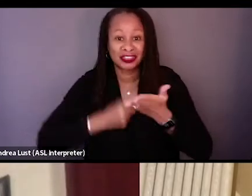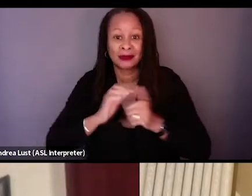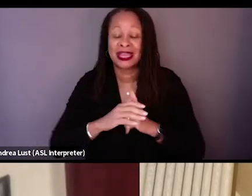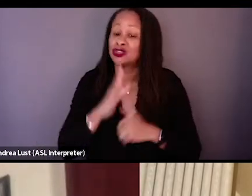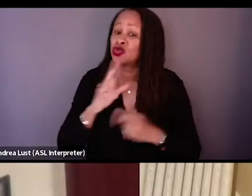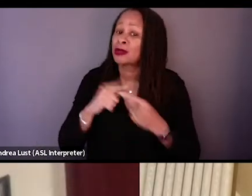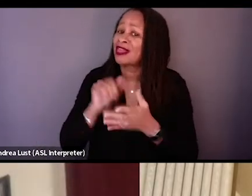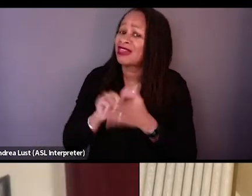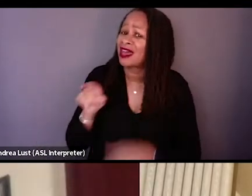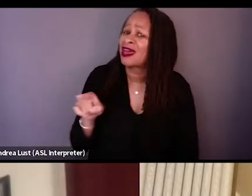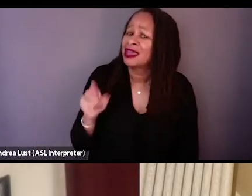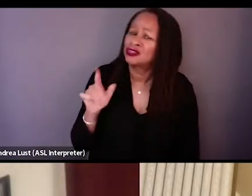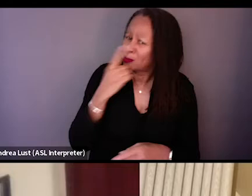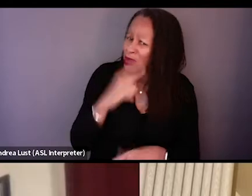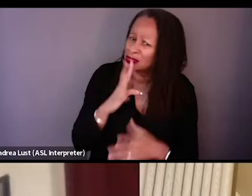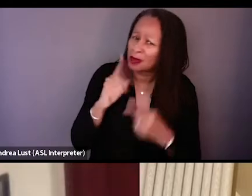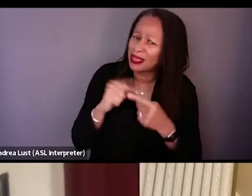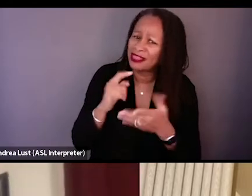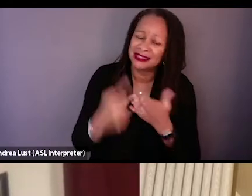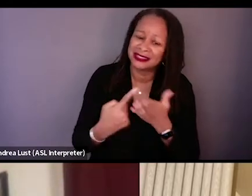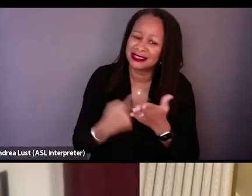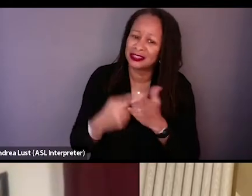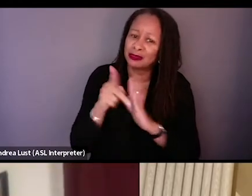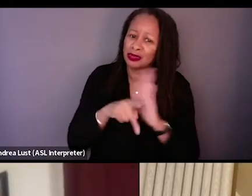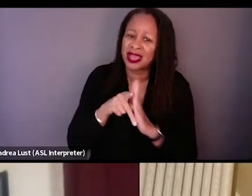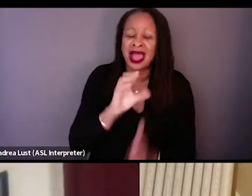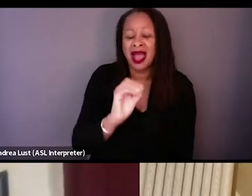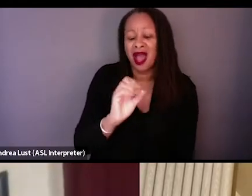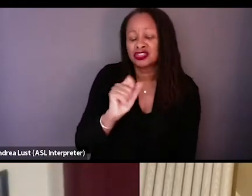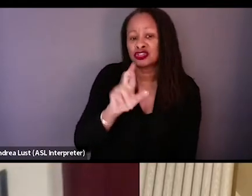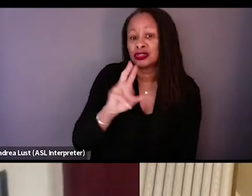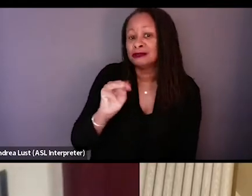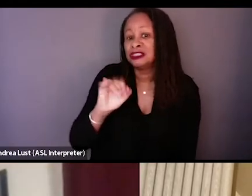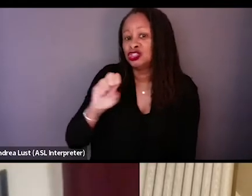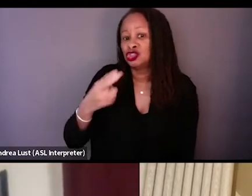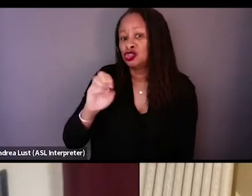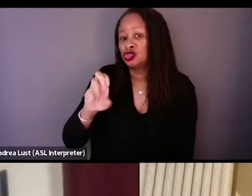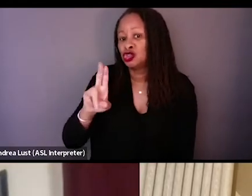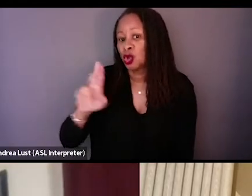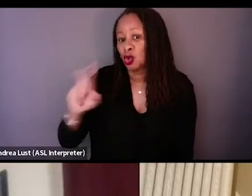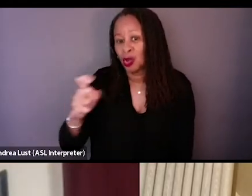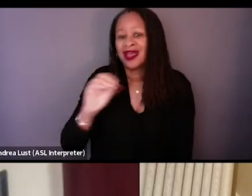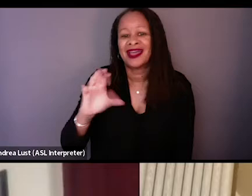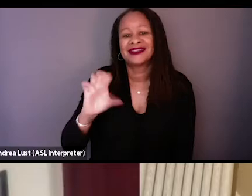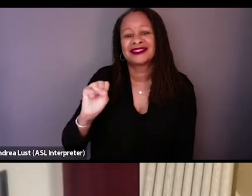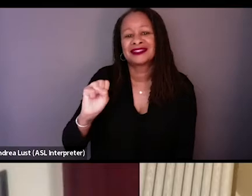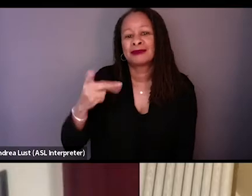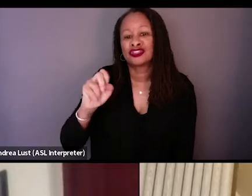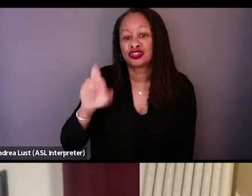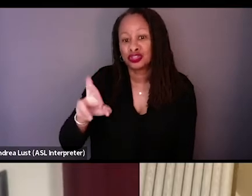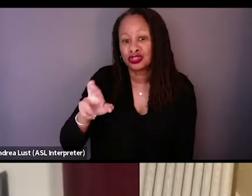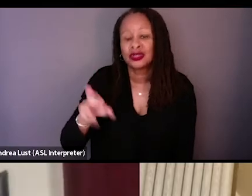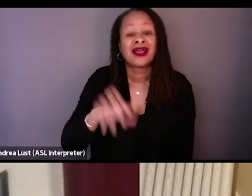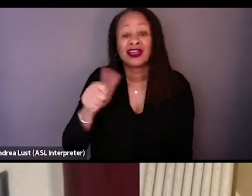Talk a little bit about that period as we walk through these decades. Oscar Micheaux and Spencer and everybody. See, that's the exciting thing to me. Oscar and Spencer